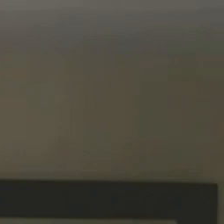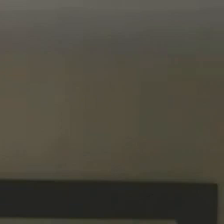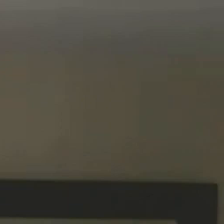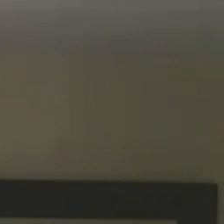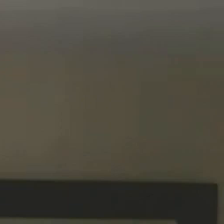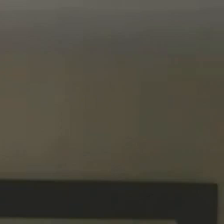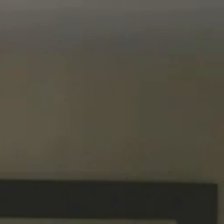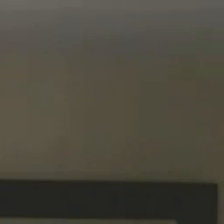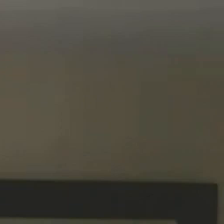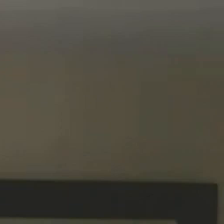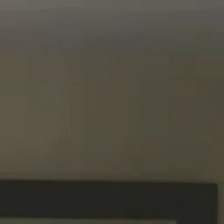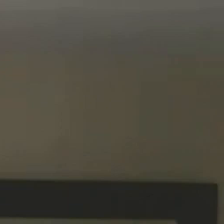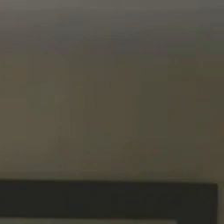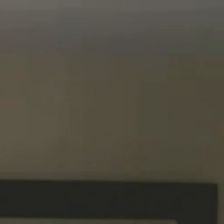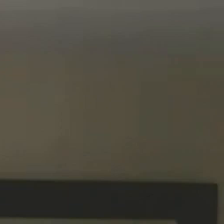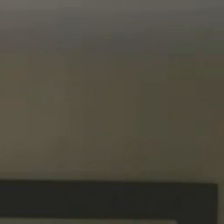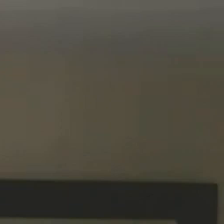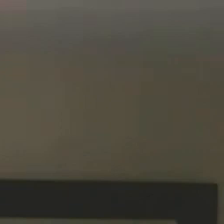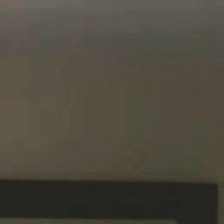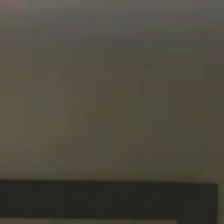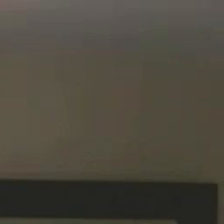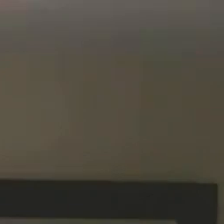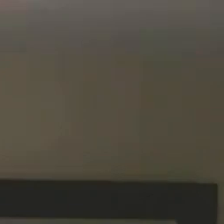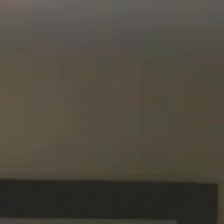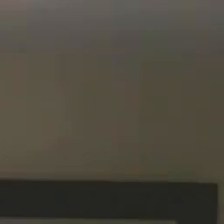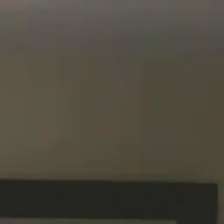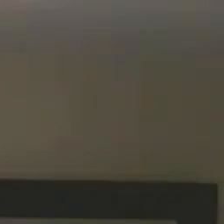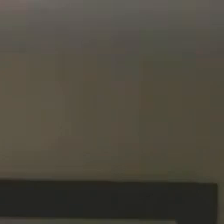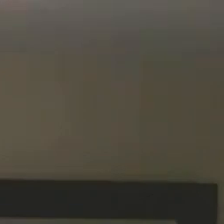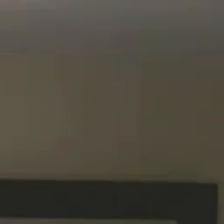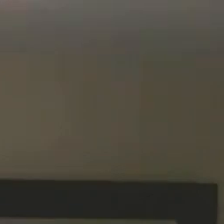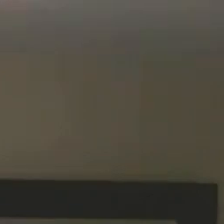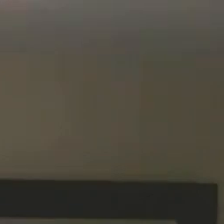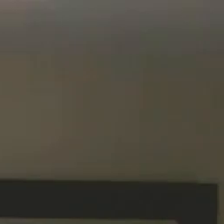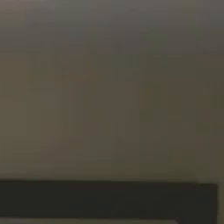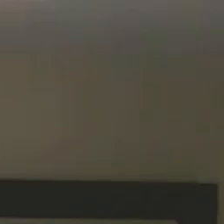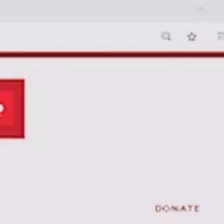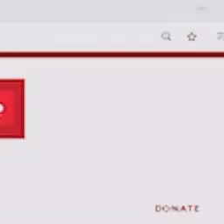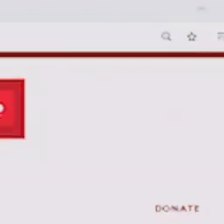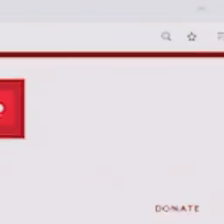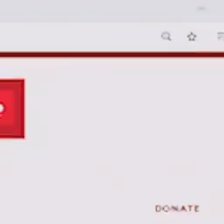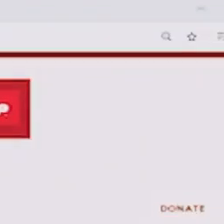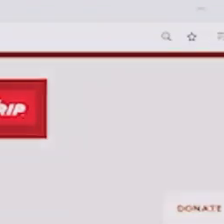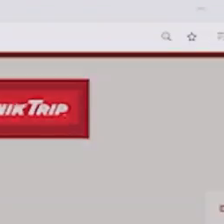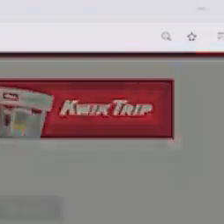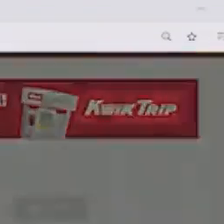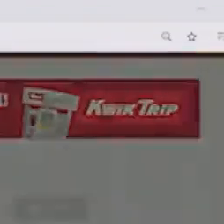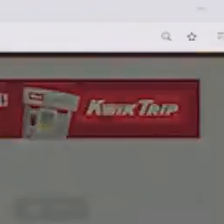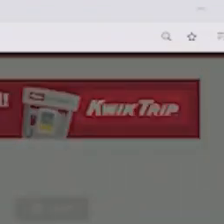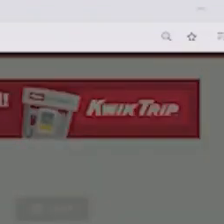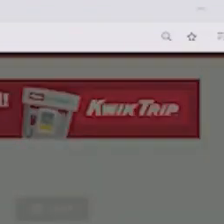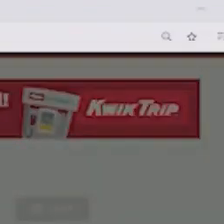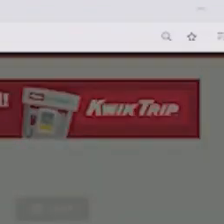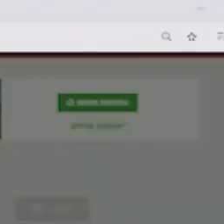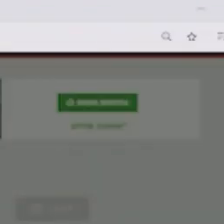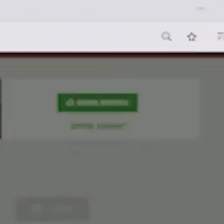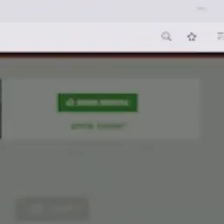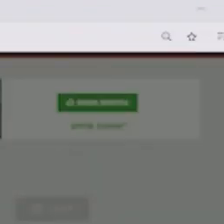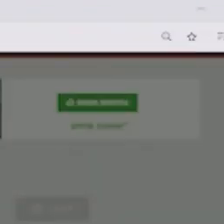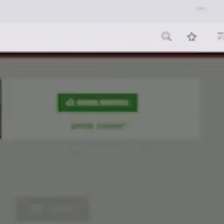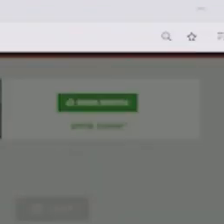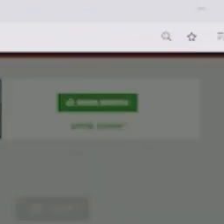are 100% committed to bringing these important meetings into your home or place of work. We've created online pathways